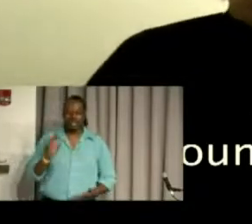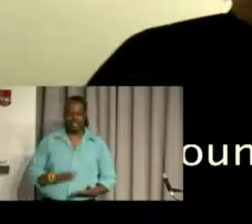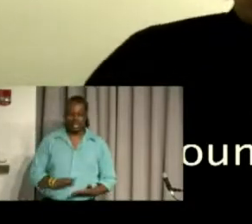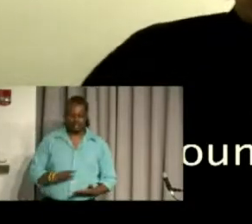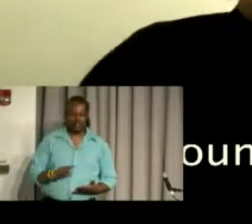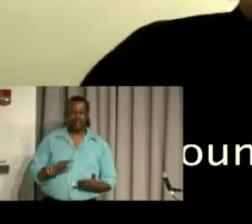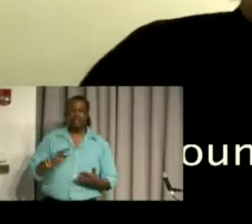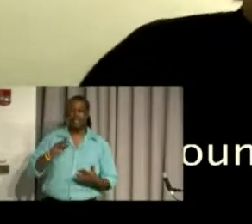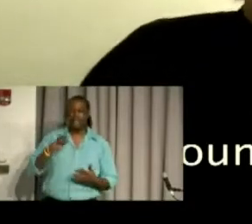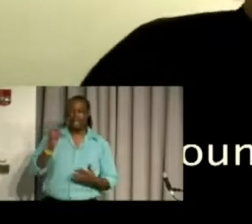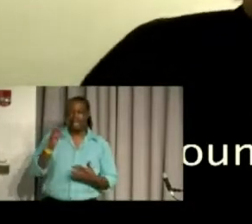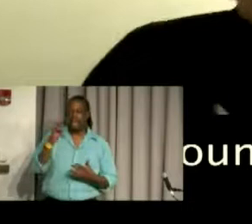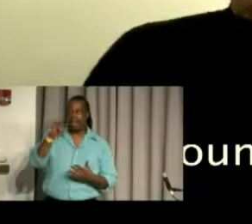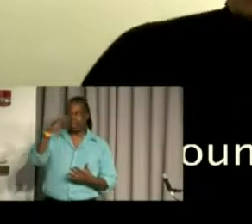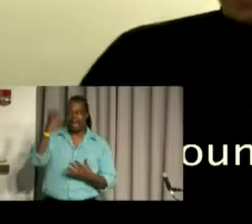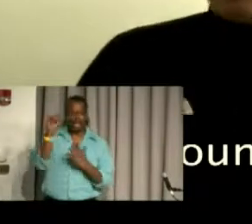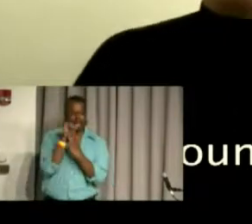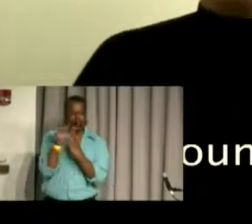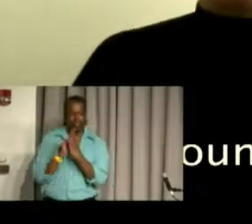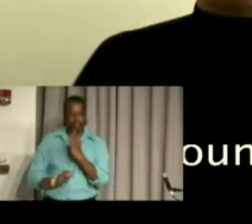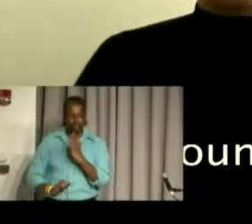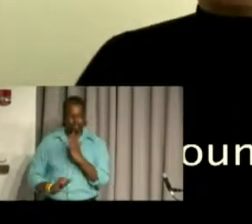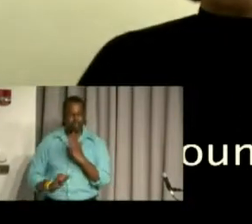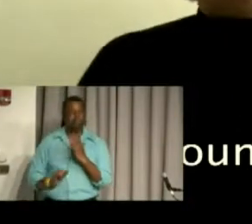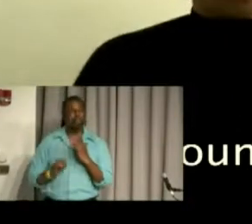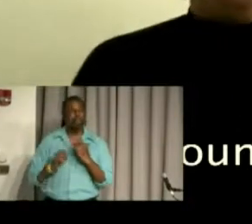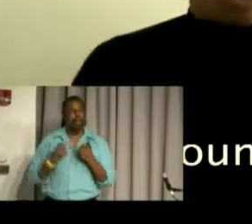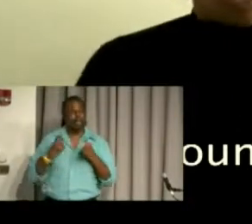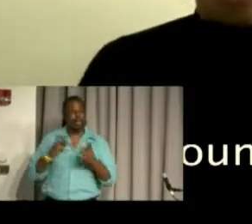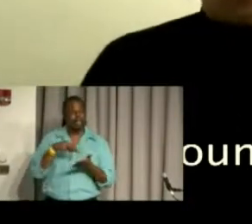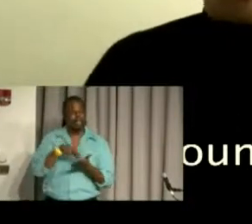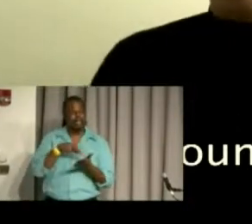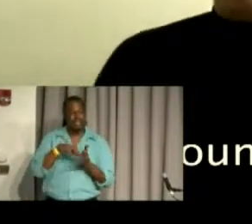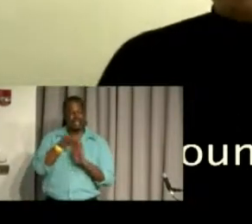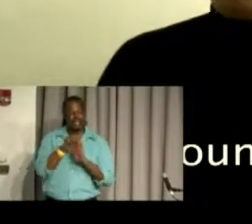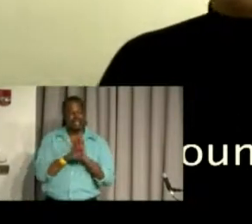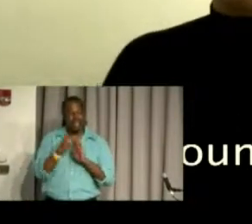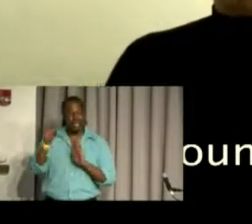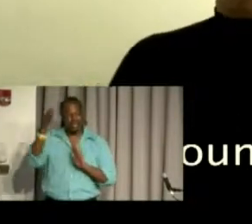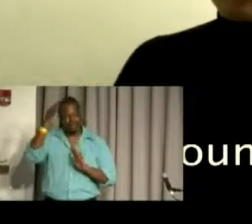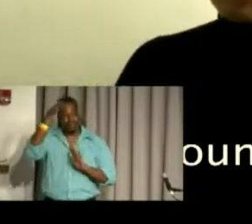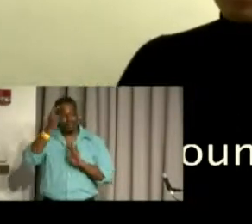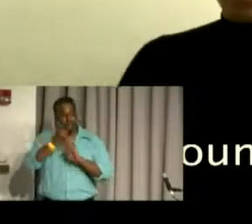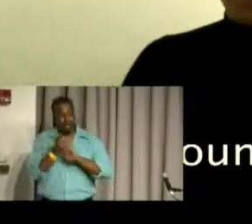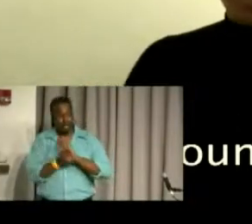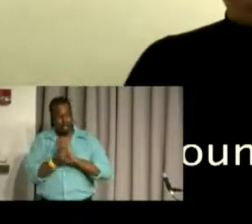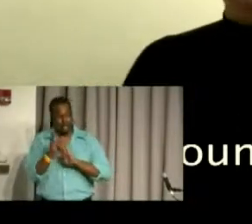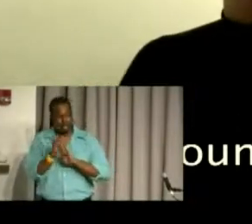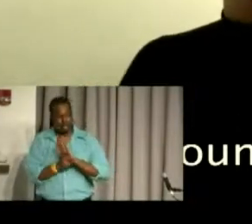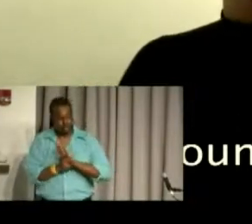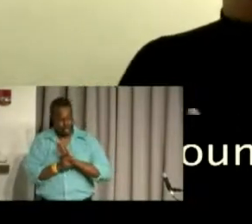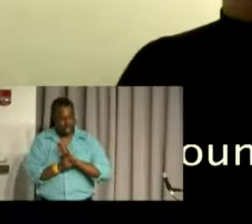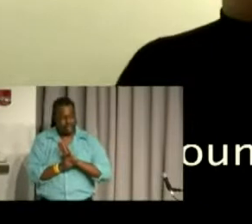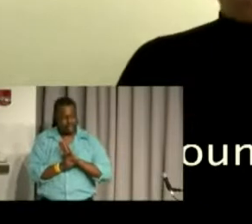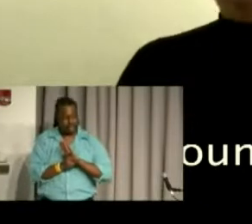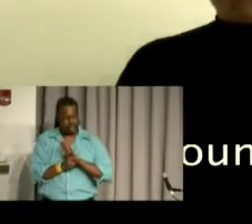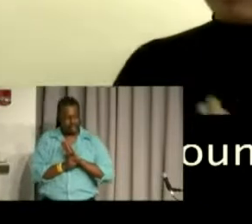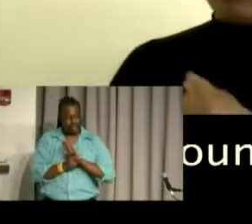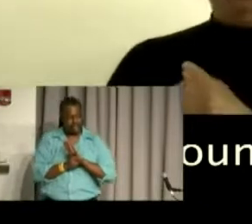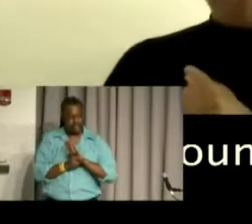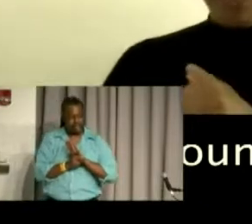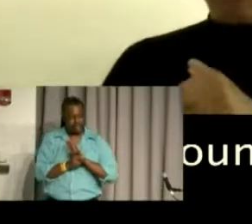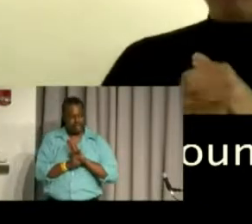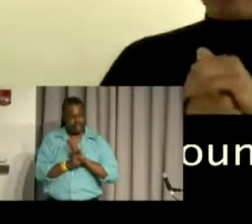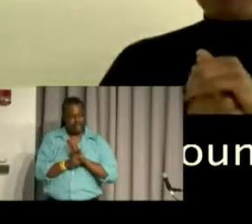neglect, and erasure. As they stand, both state and federal laws and the regulatory policies that enforce them are